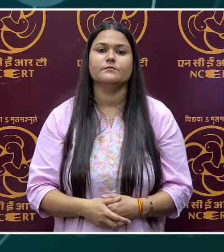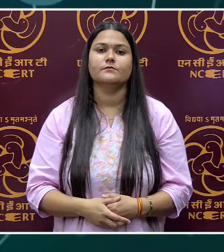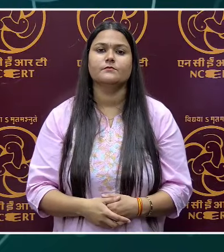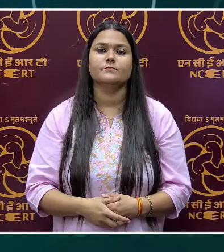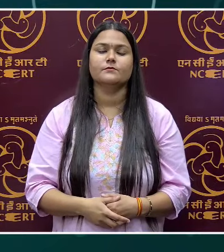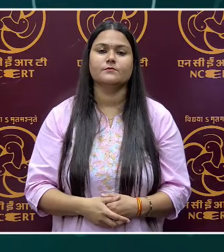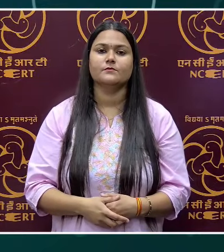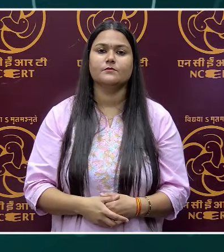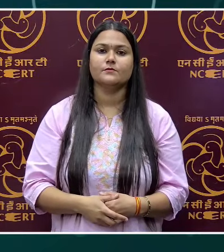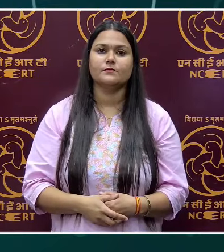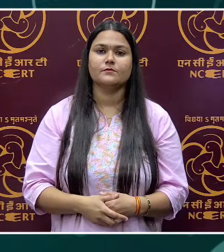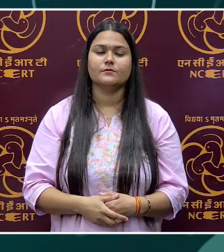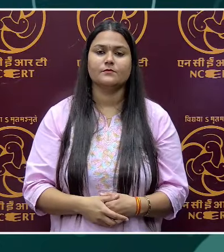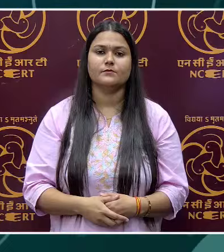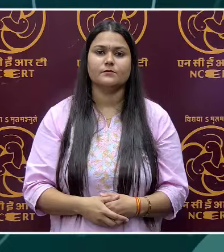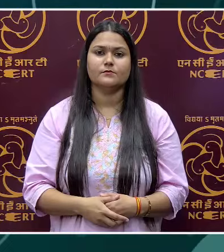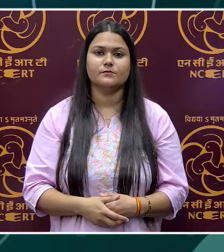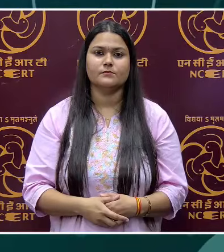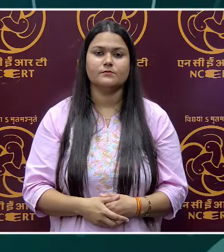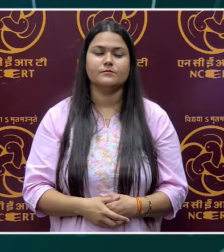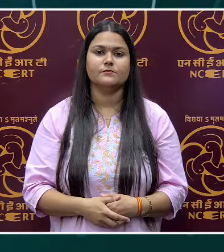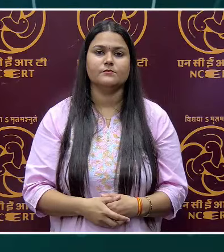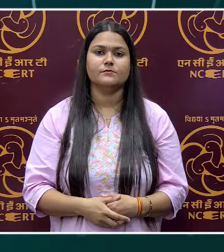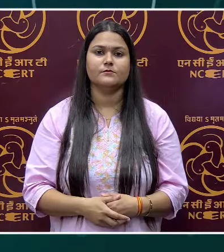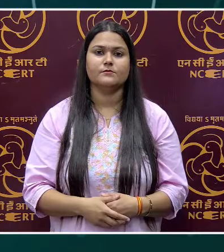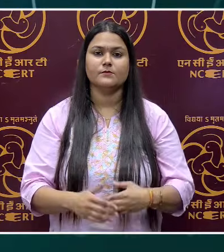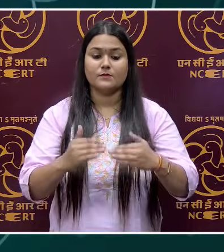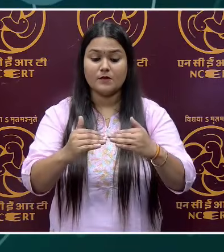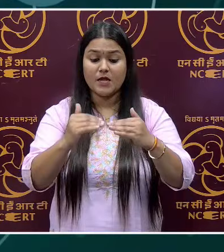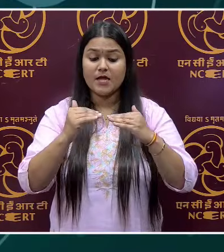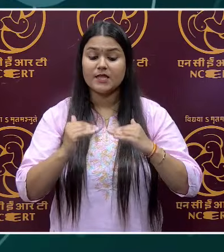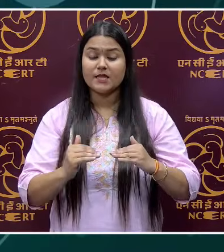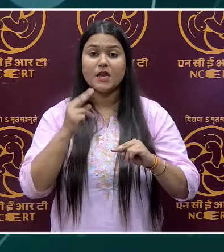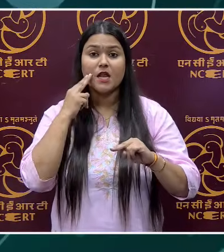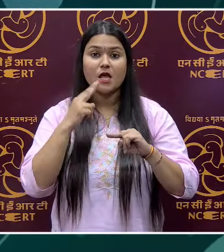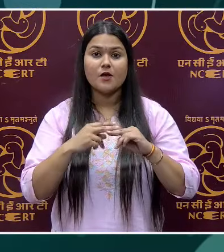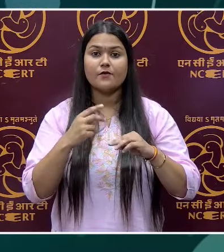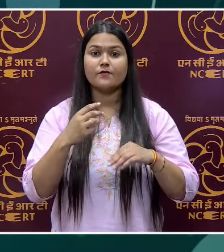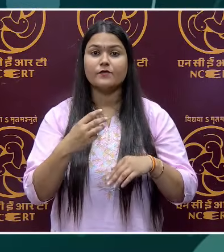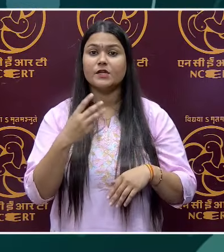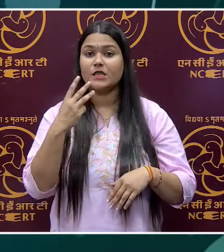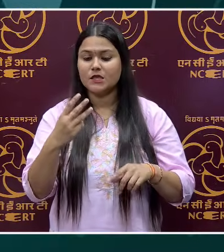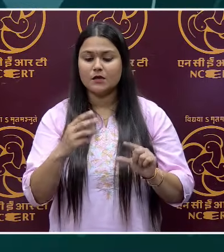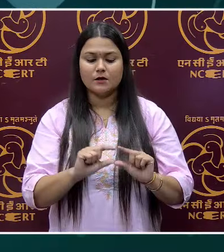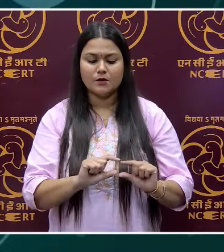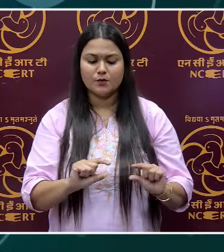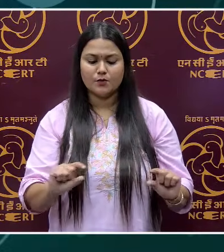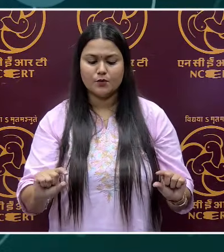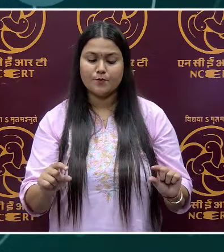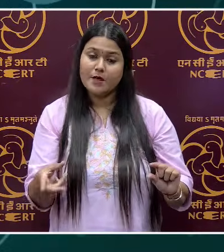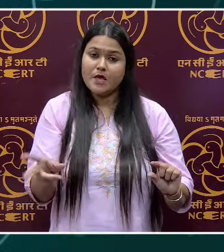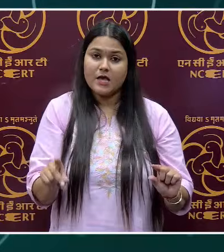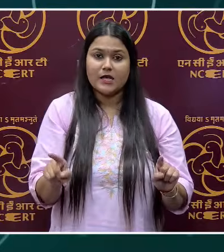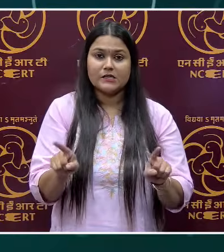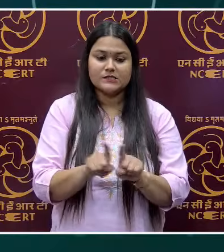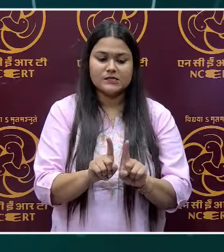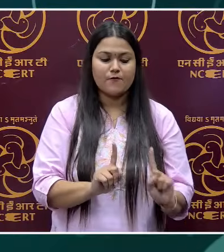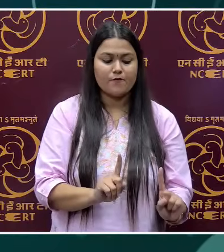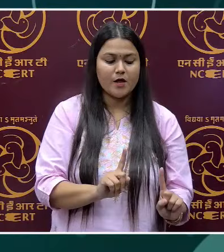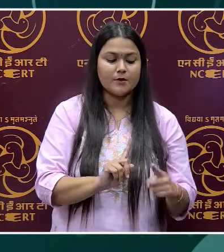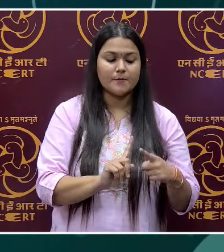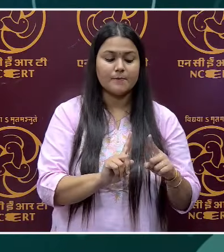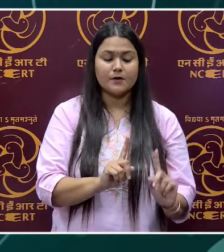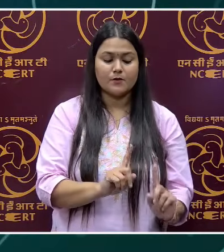and then this one comes here. For row 3 we will again put the values, this is